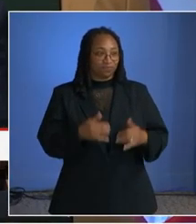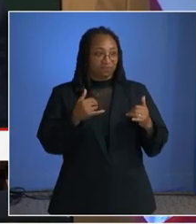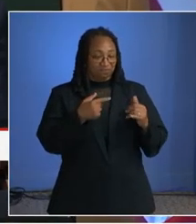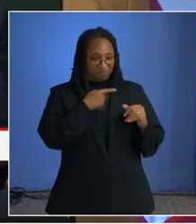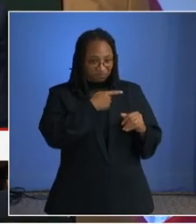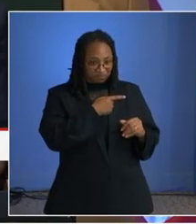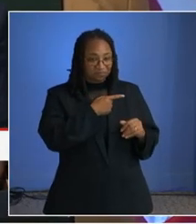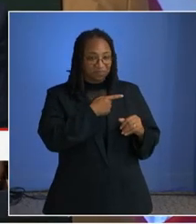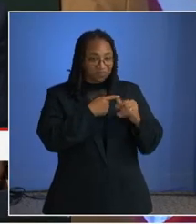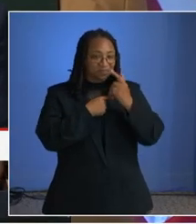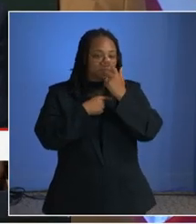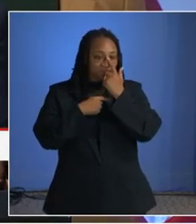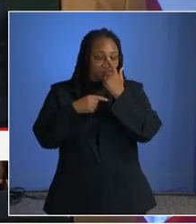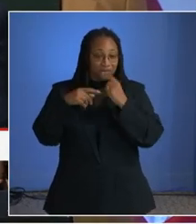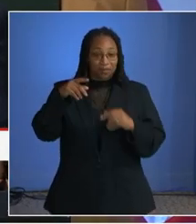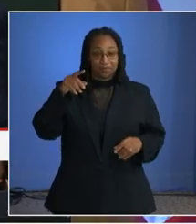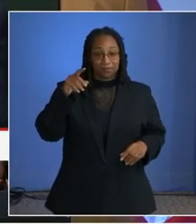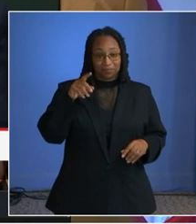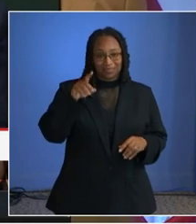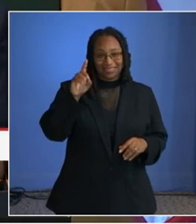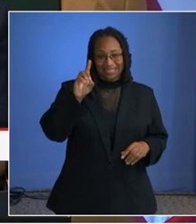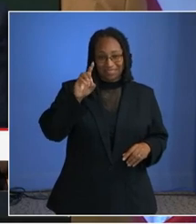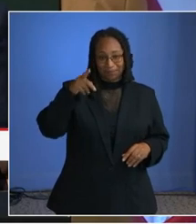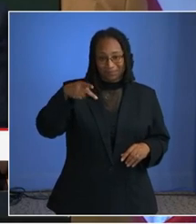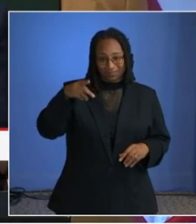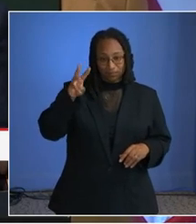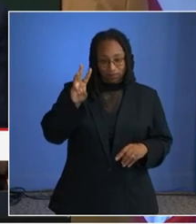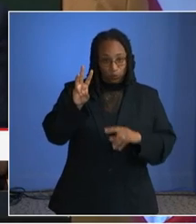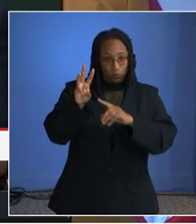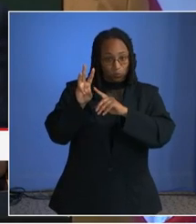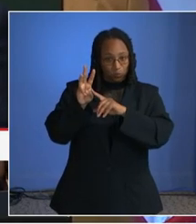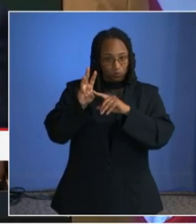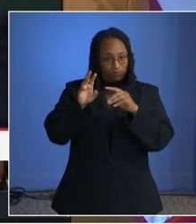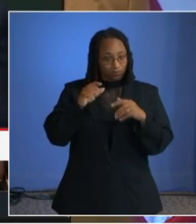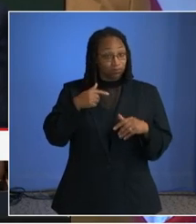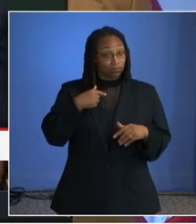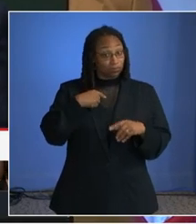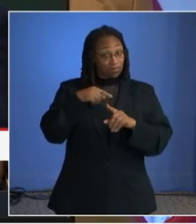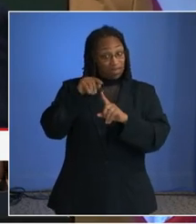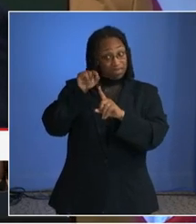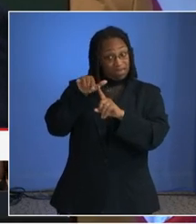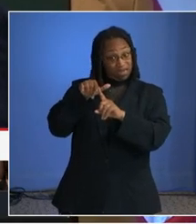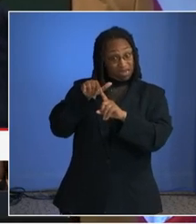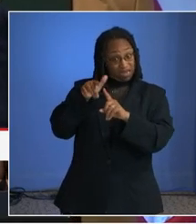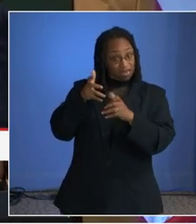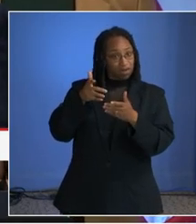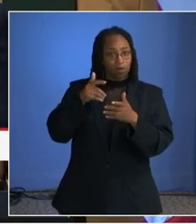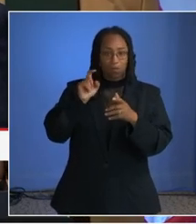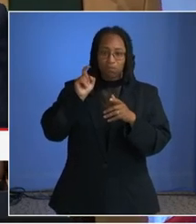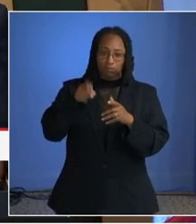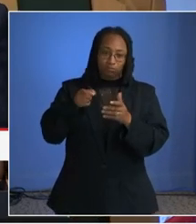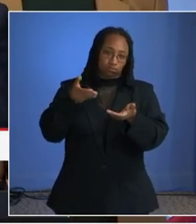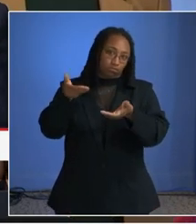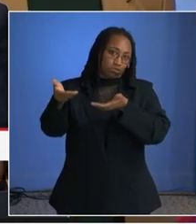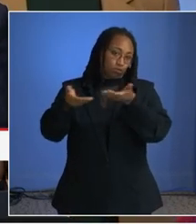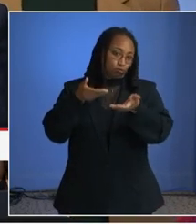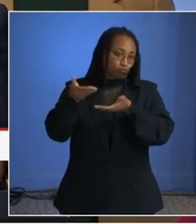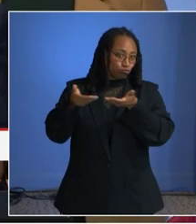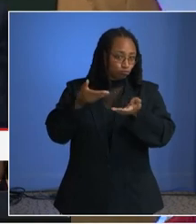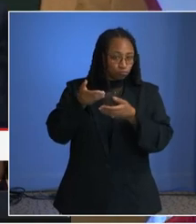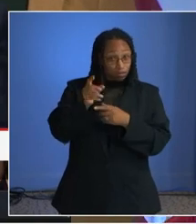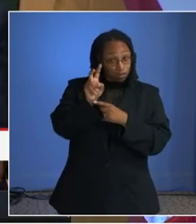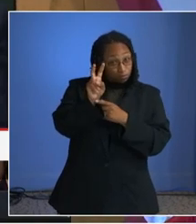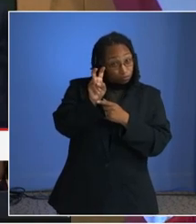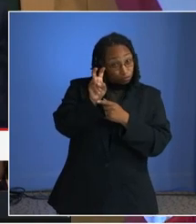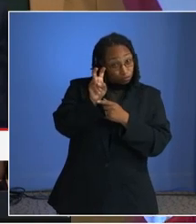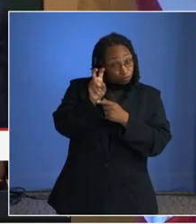DPW has to hire this year over 200 workers to work leaf season. So if you notice, the leaves are starting to turn a bit early